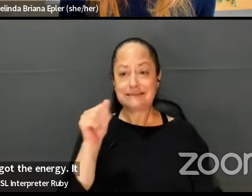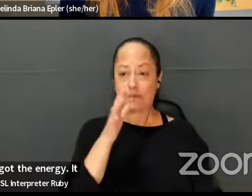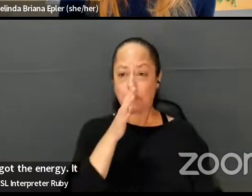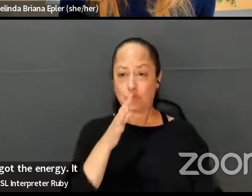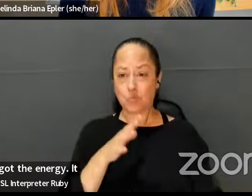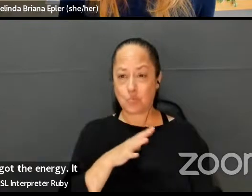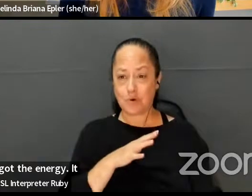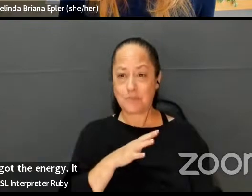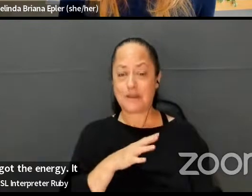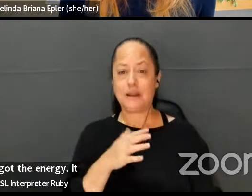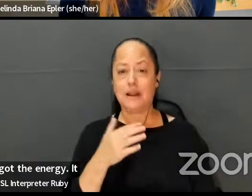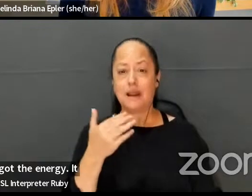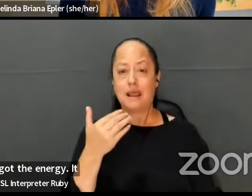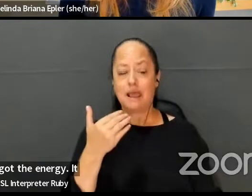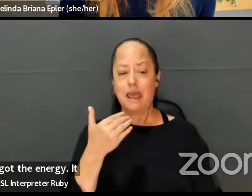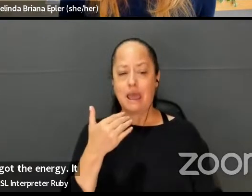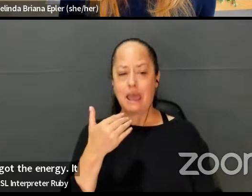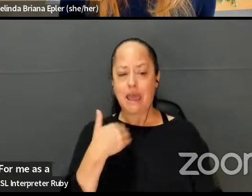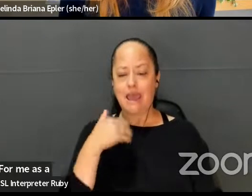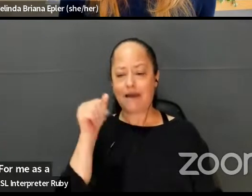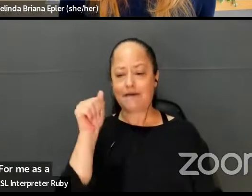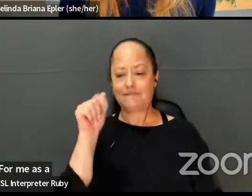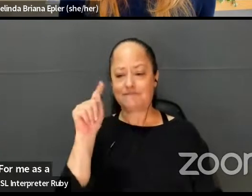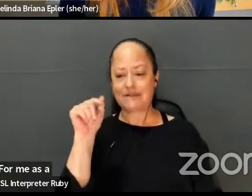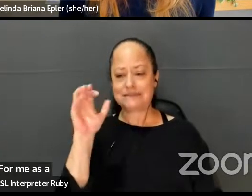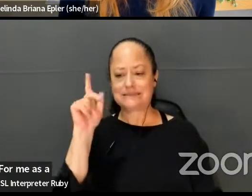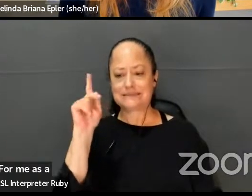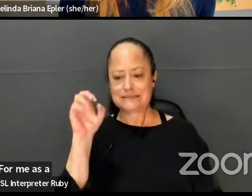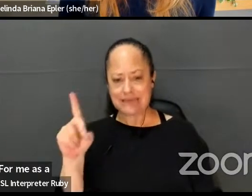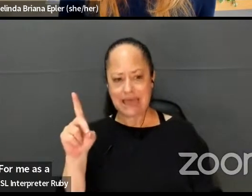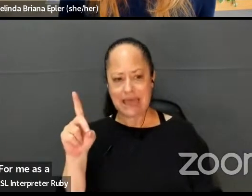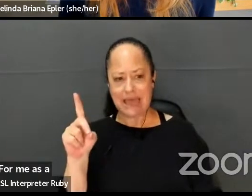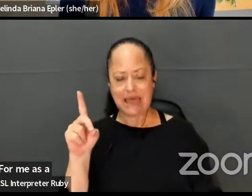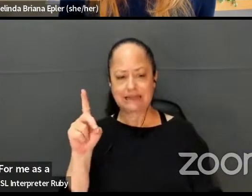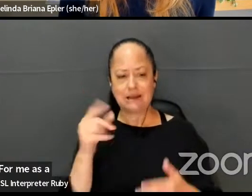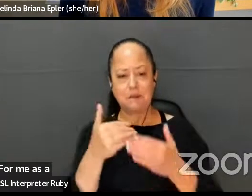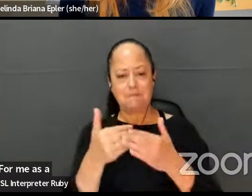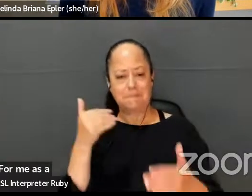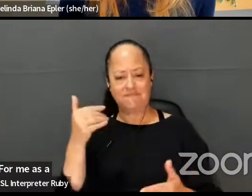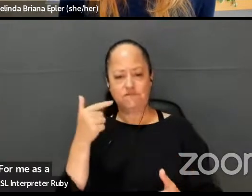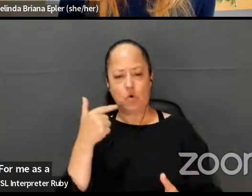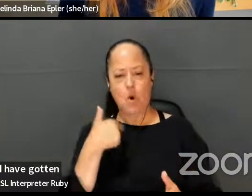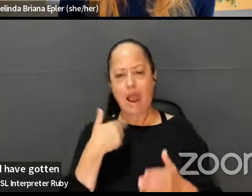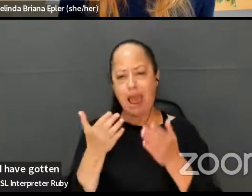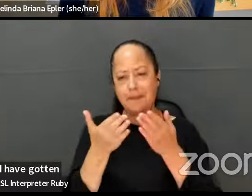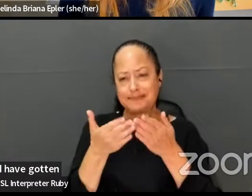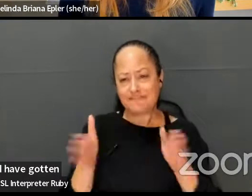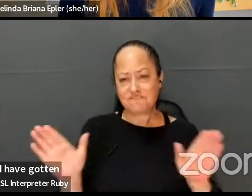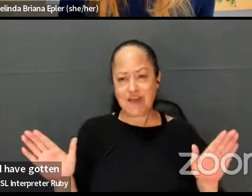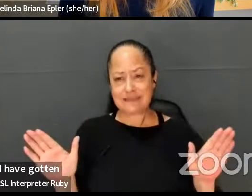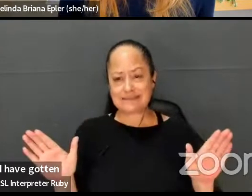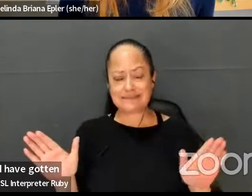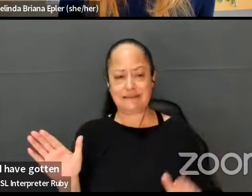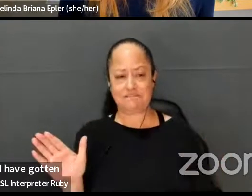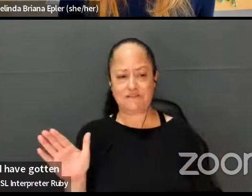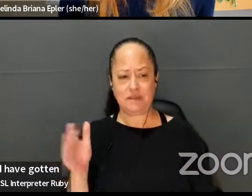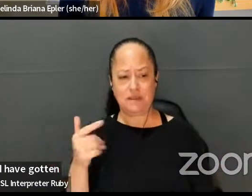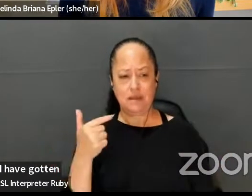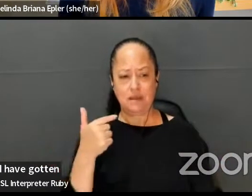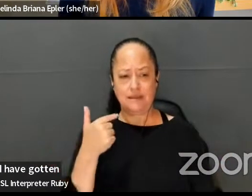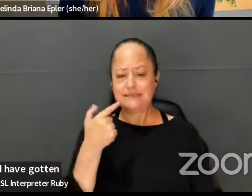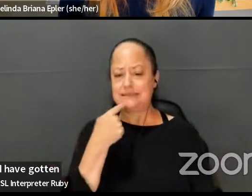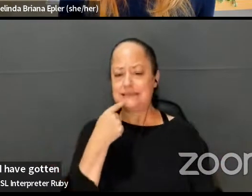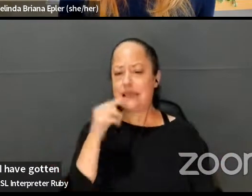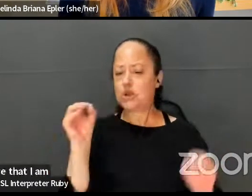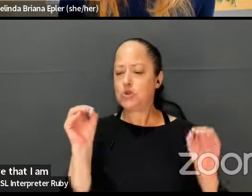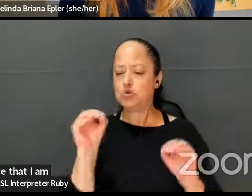got attacked before that I'm being divisive because they say there's no gender